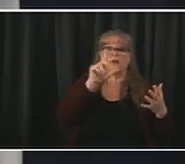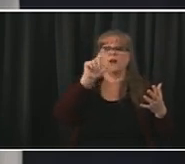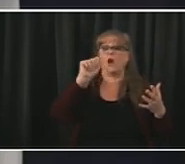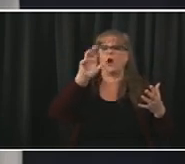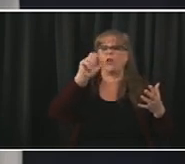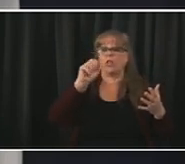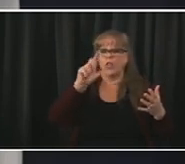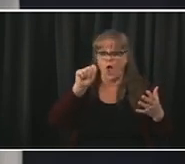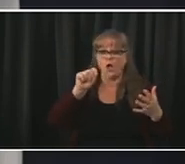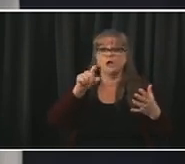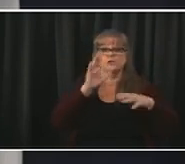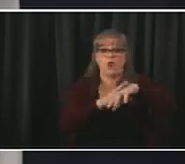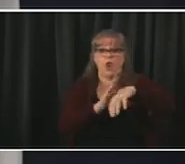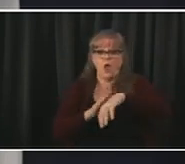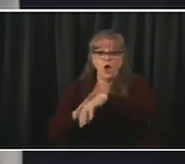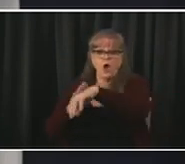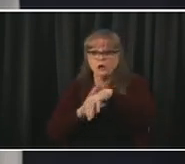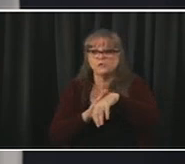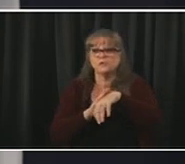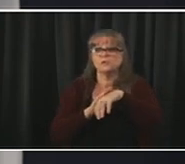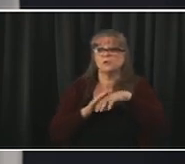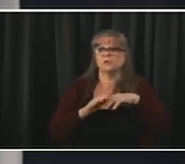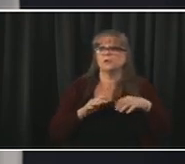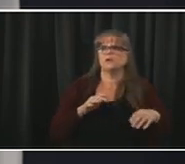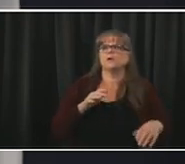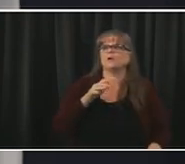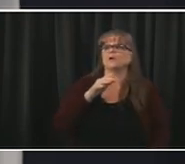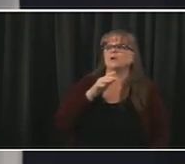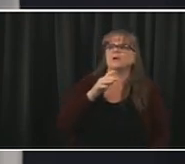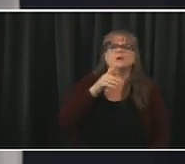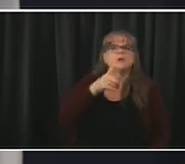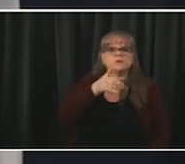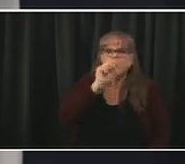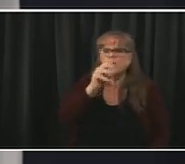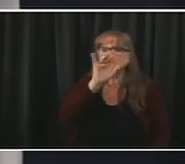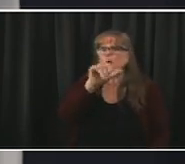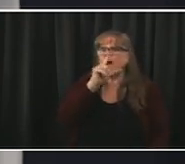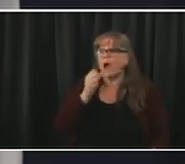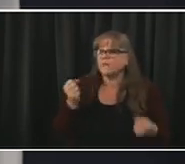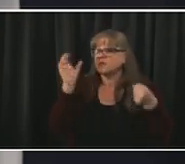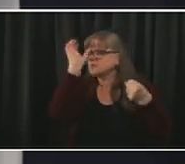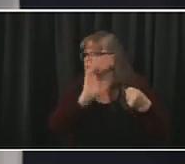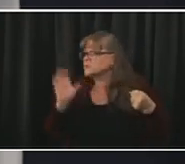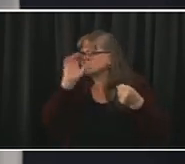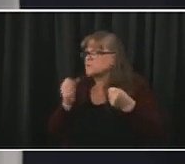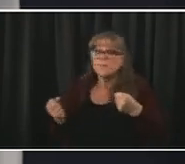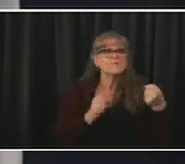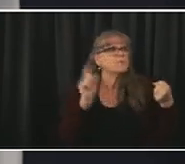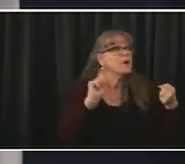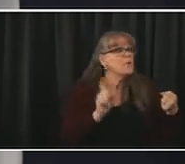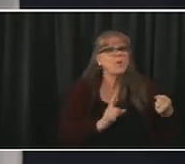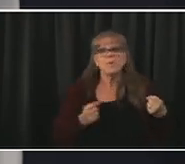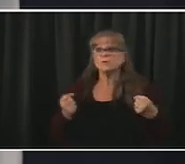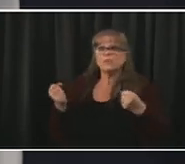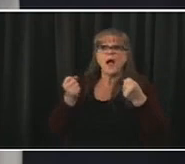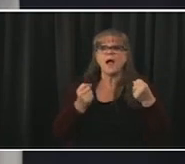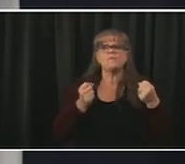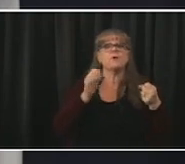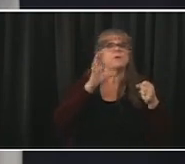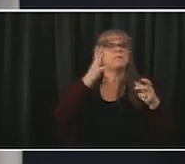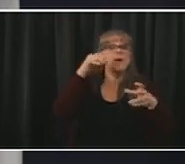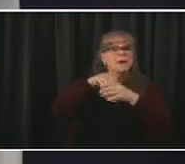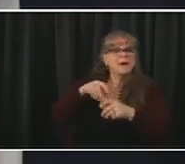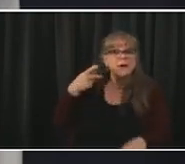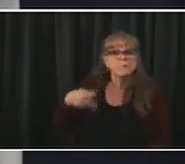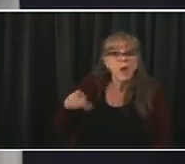And you don't need to run around the state. I mean, if you live in Pueblo, by all means, it might be Pueblo, it might be Colorado Springs if you're really anxious, but you don't need to sign